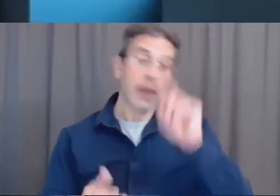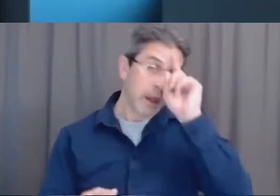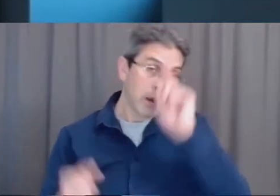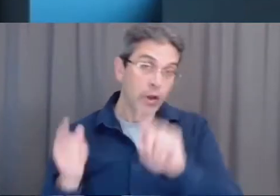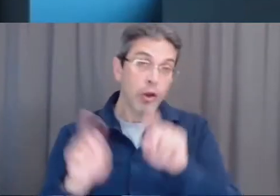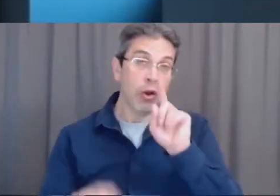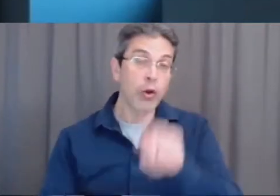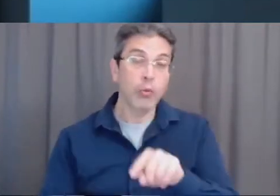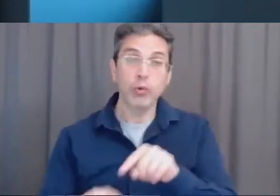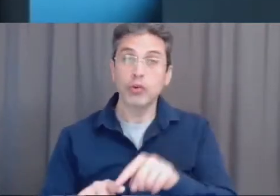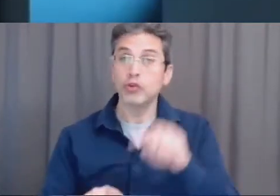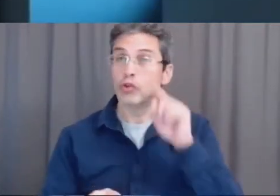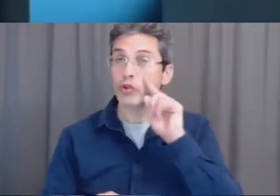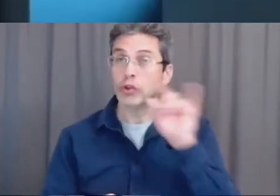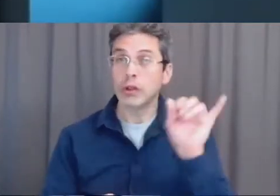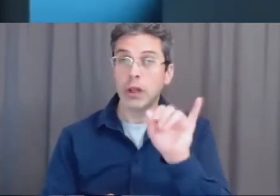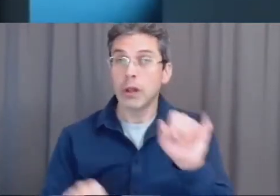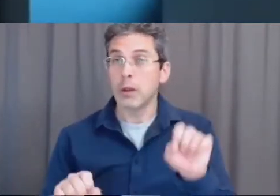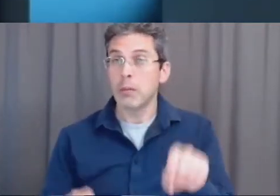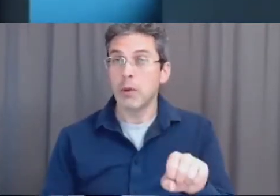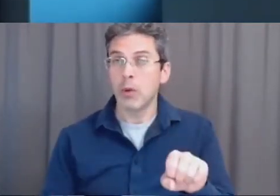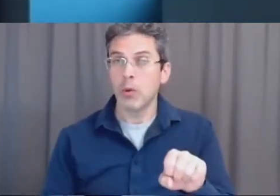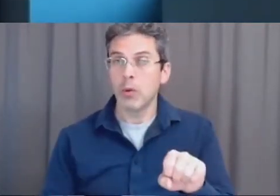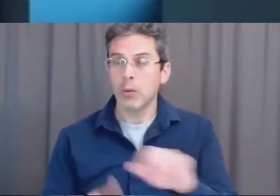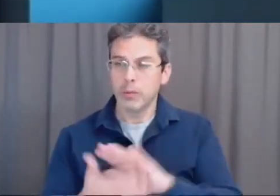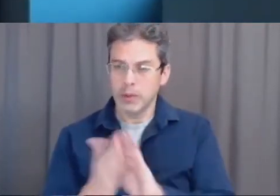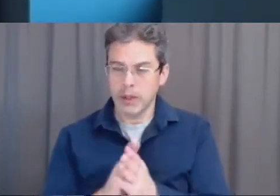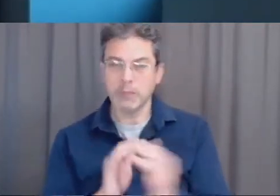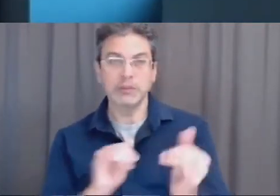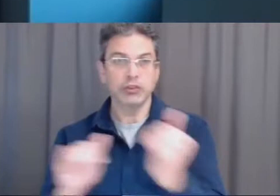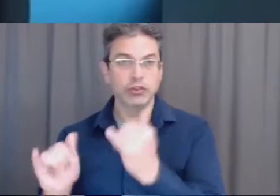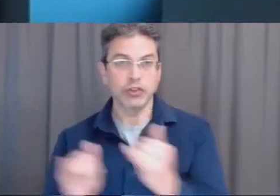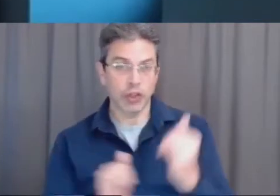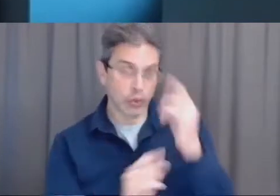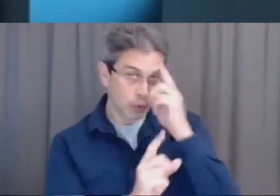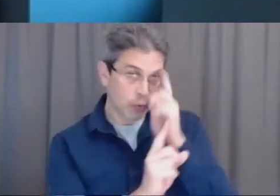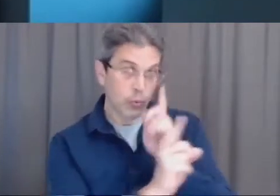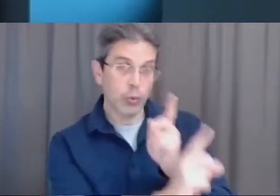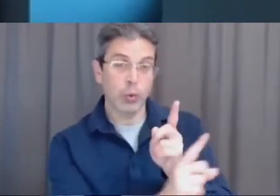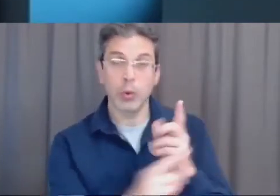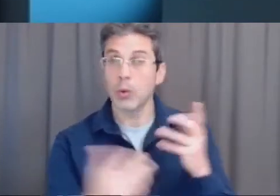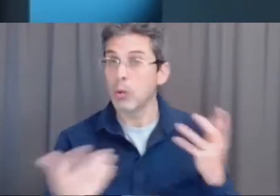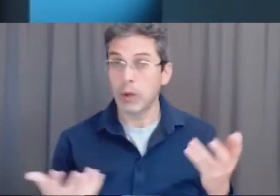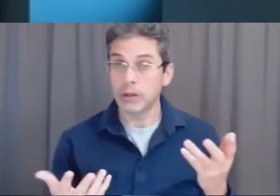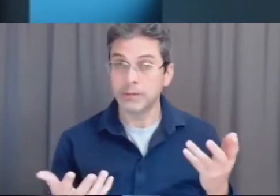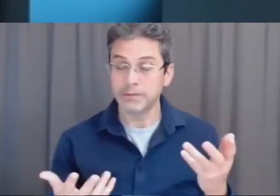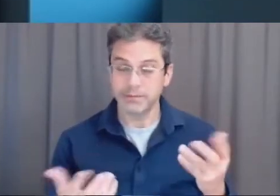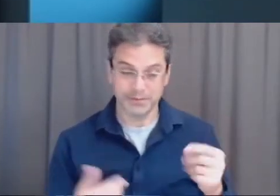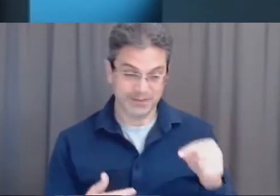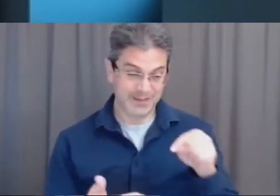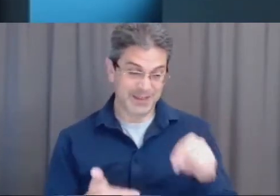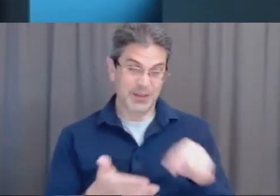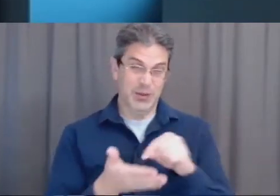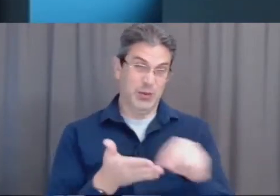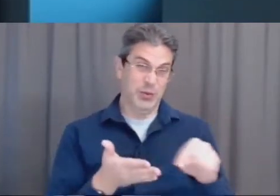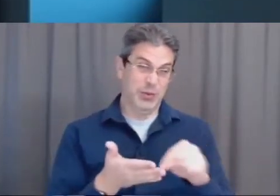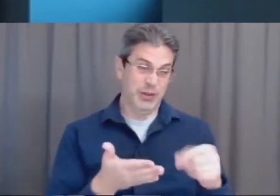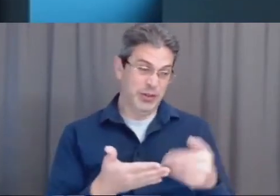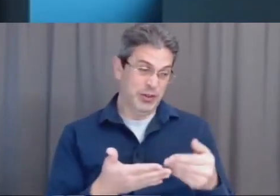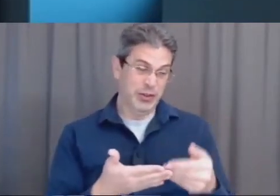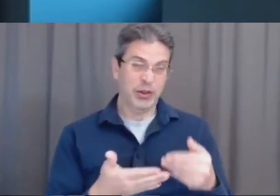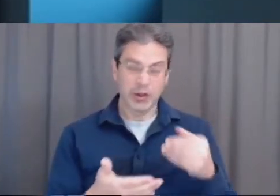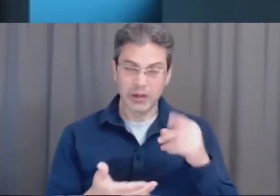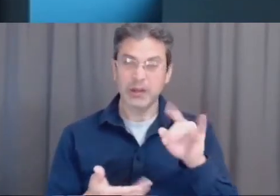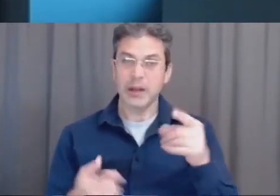main parts of a shared agenda? Well, as it happens, earlier this week, the European Union made